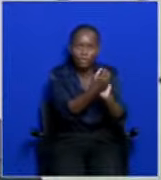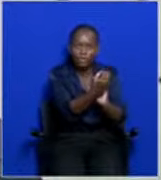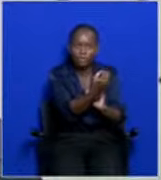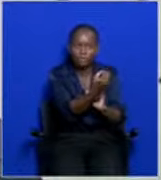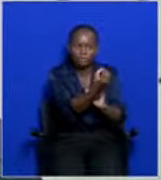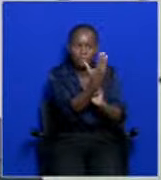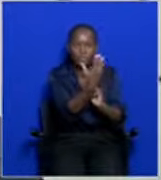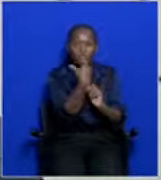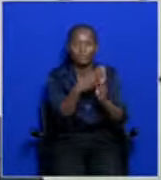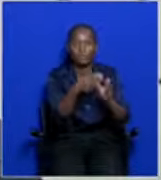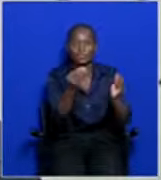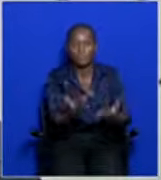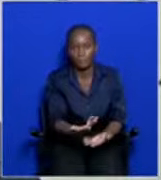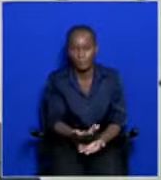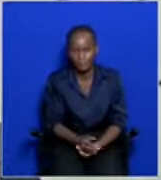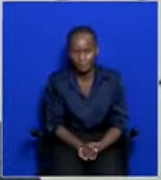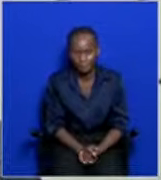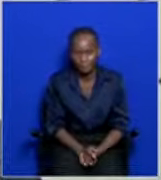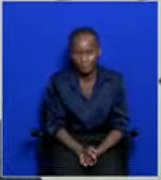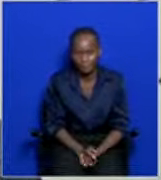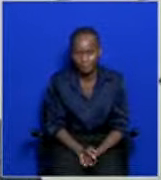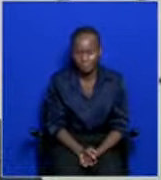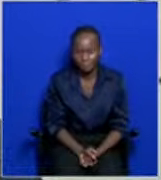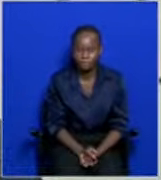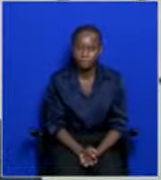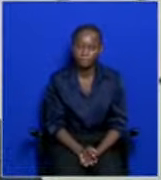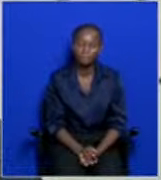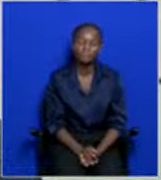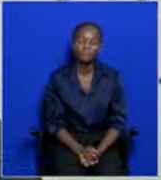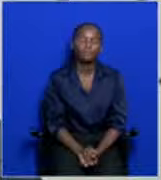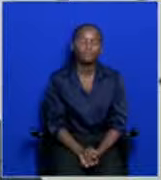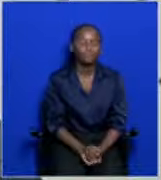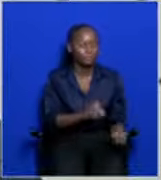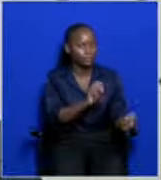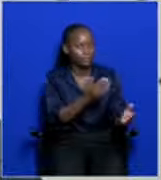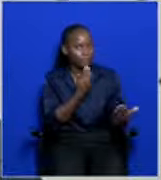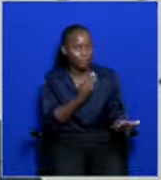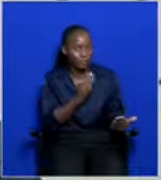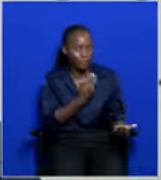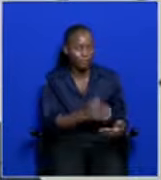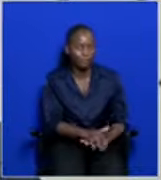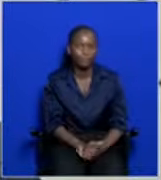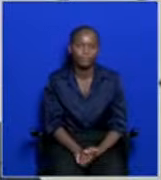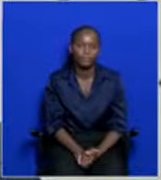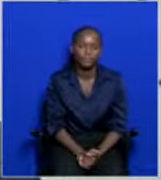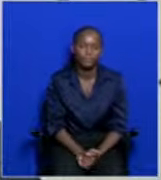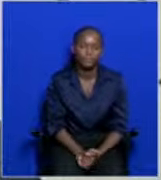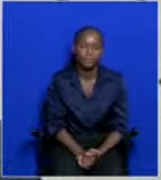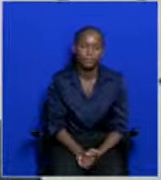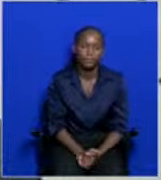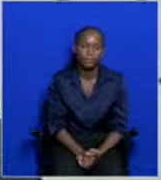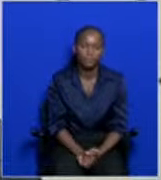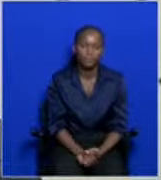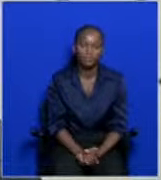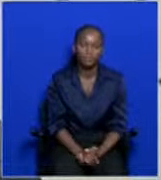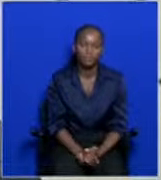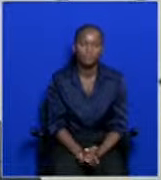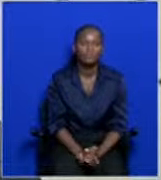Now, did you share with the EMPD any parts of this docket